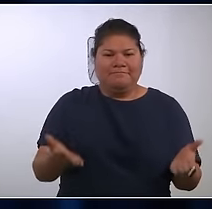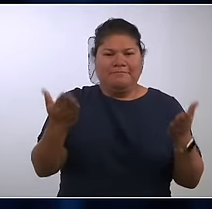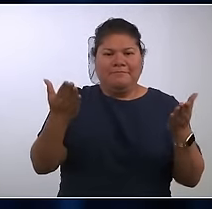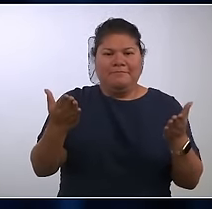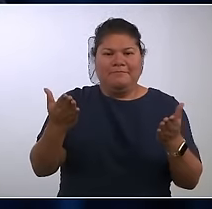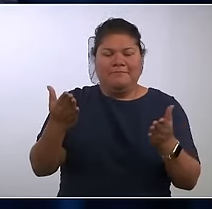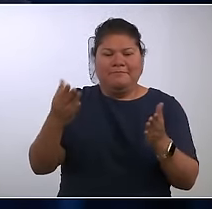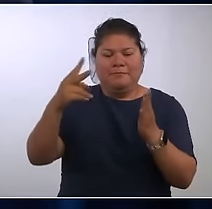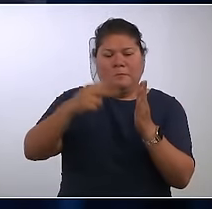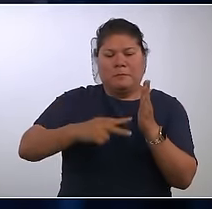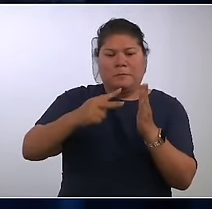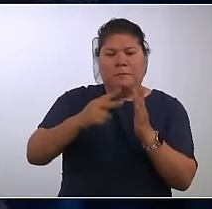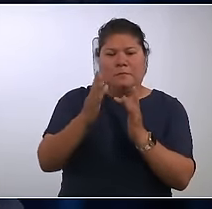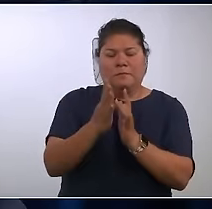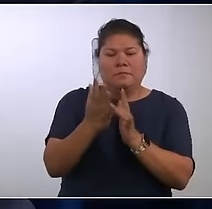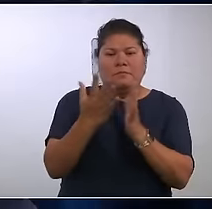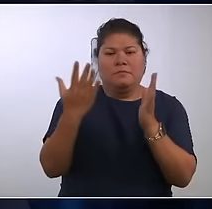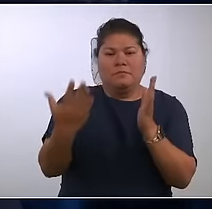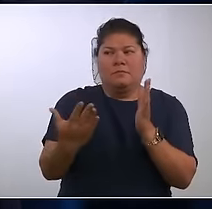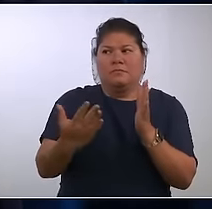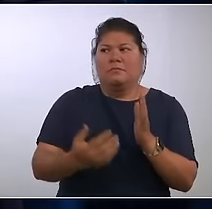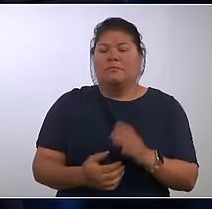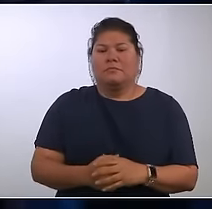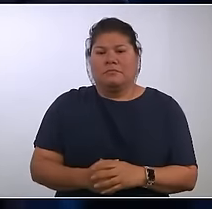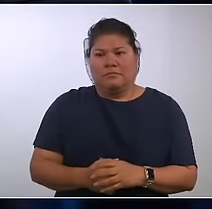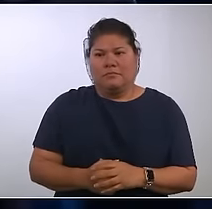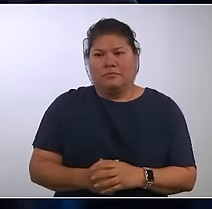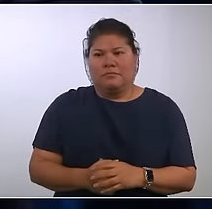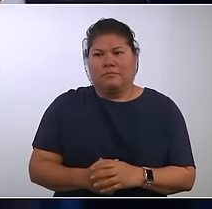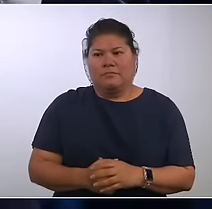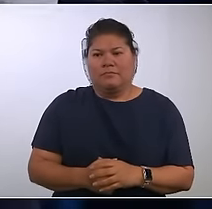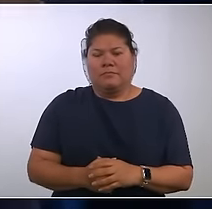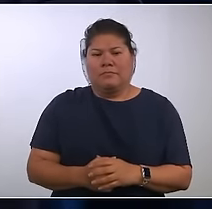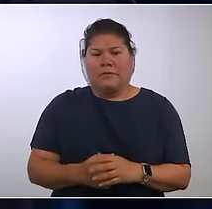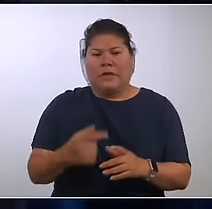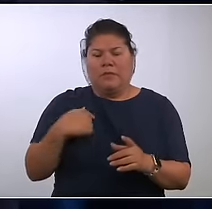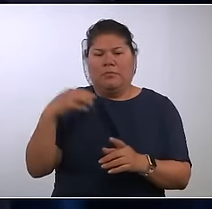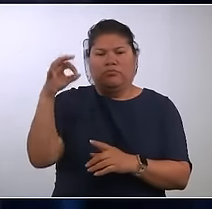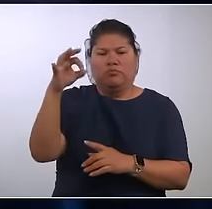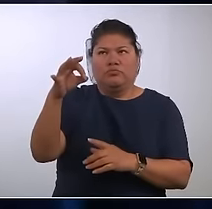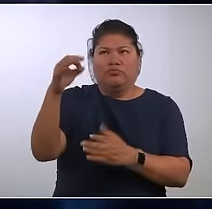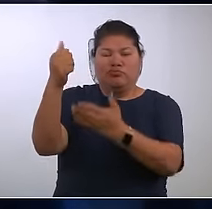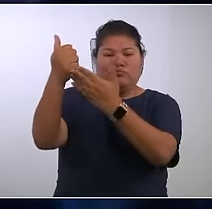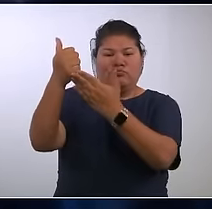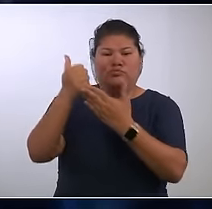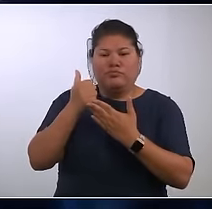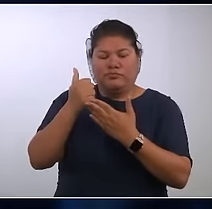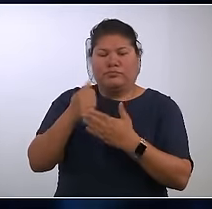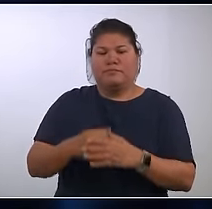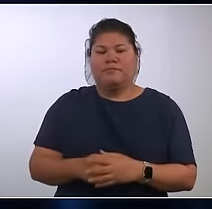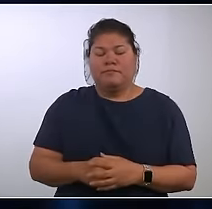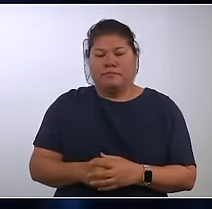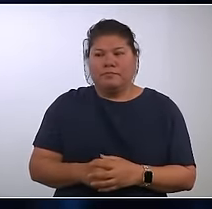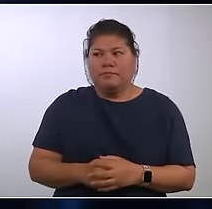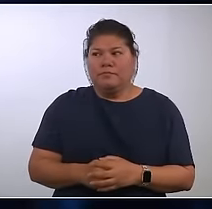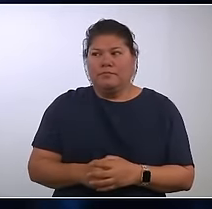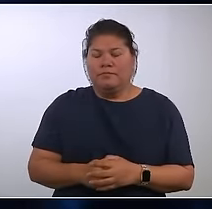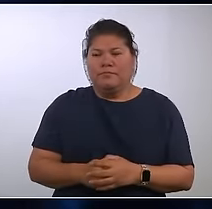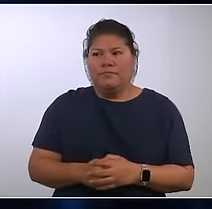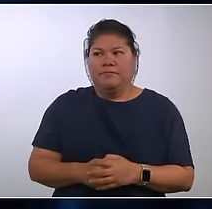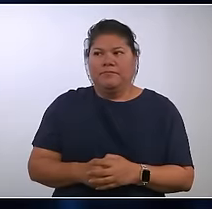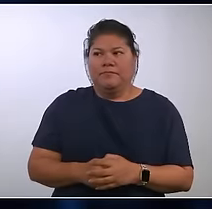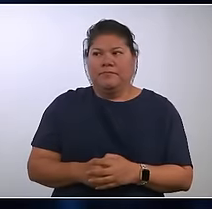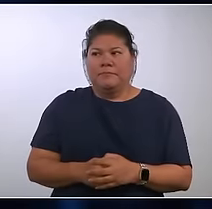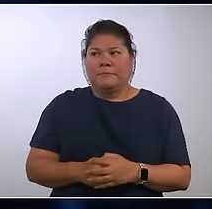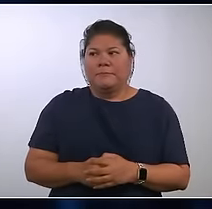escuchar la palabra del Señor. Please stand for the reading of the word. Voy a predicarles con la ayuda del Señor. I'm going to preach with the help of the Lord.